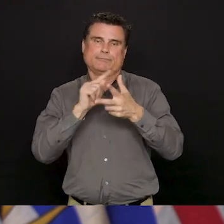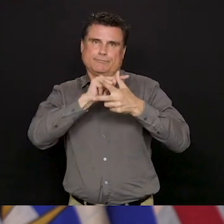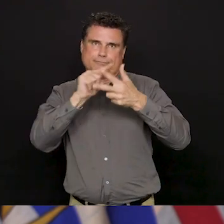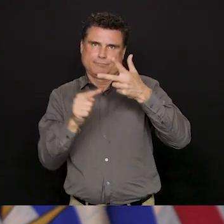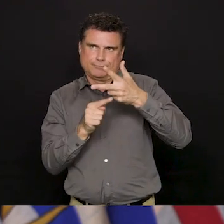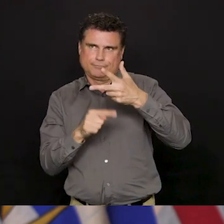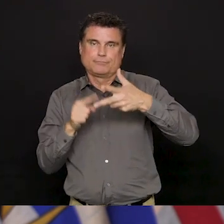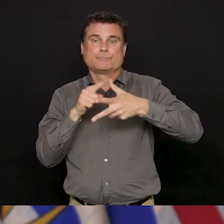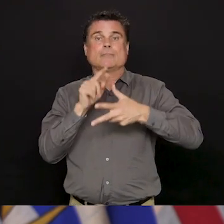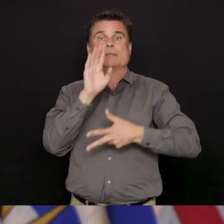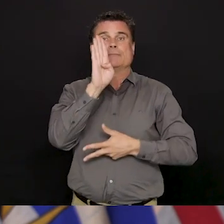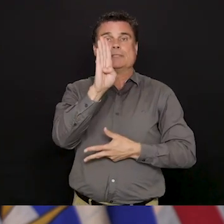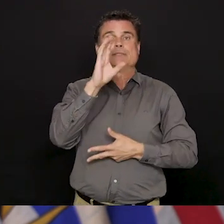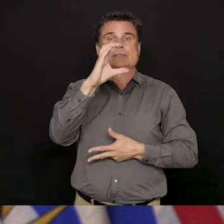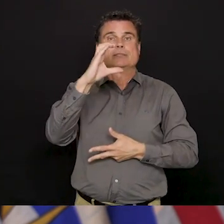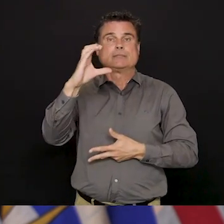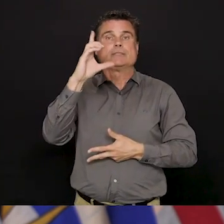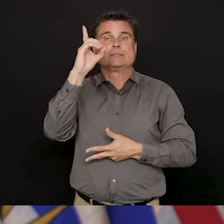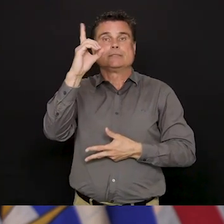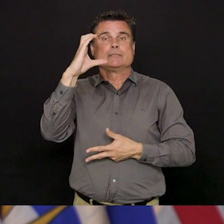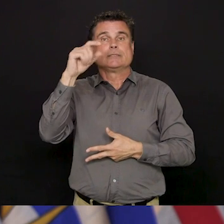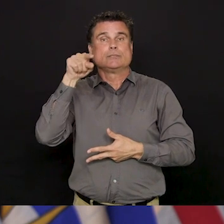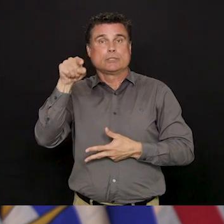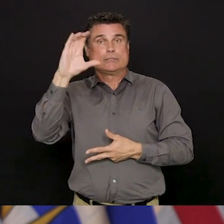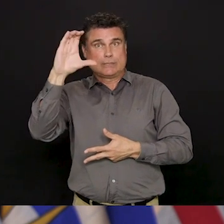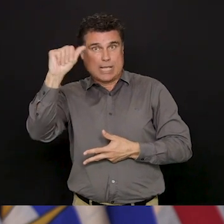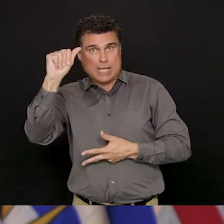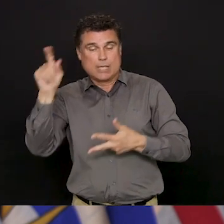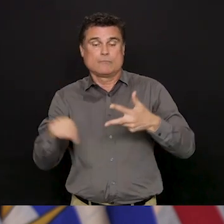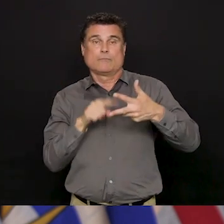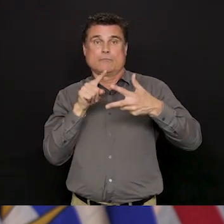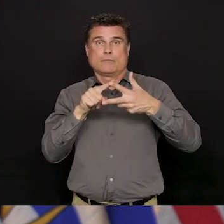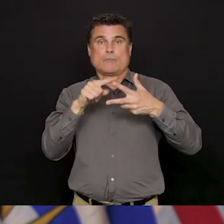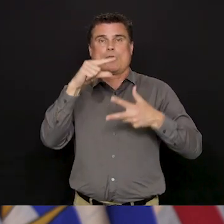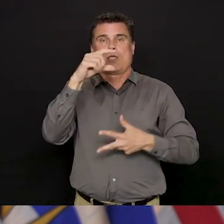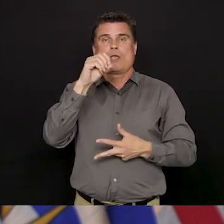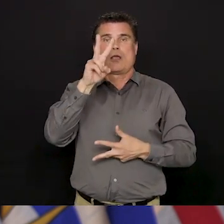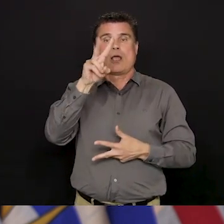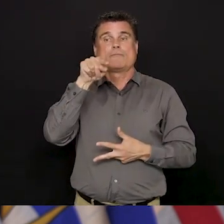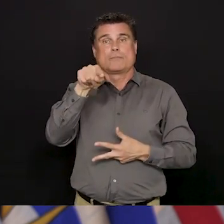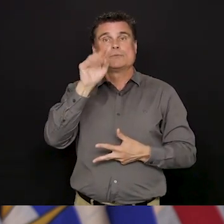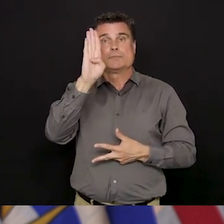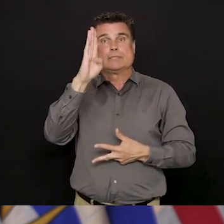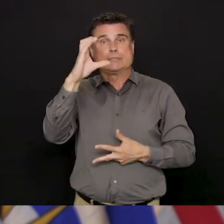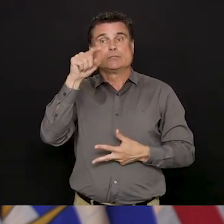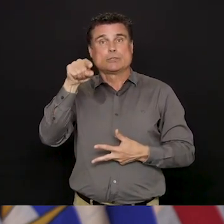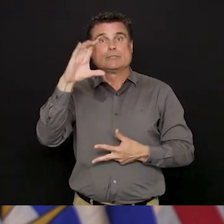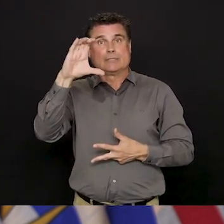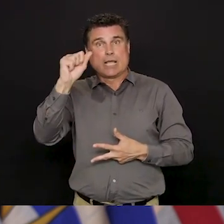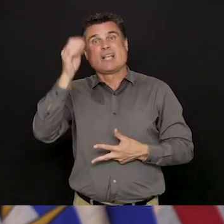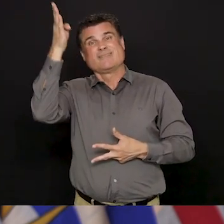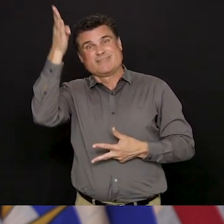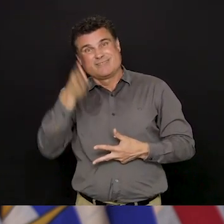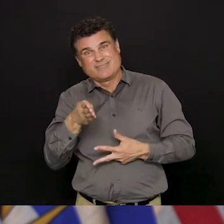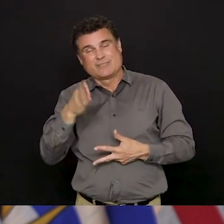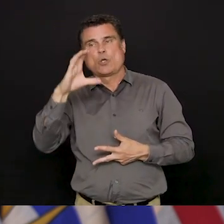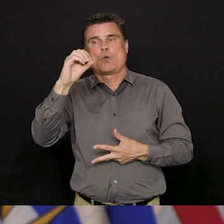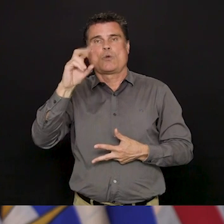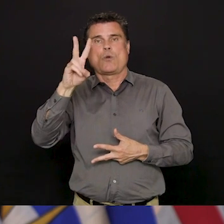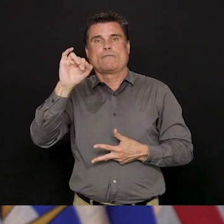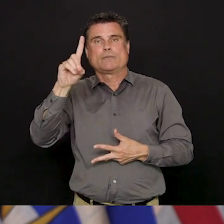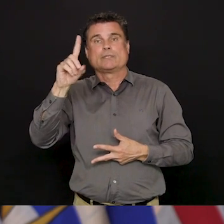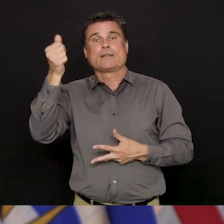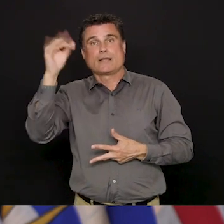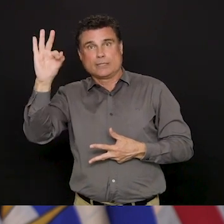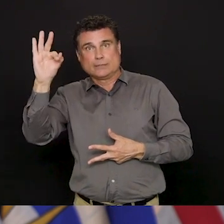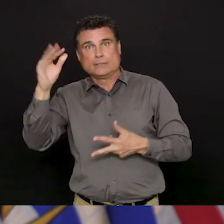and communities from COVID-19, visit bccdc.ca. For non-medical questions about the province's COVID-19 response,